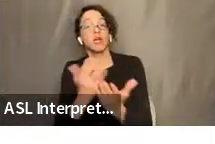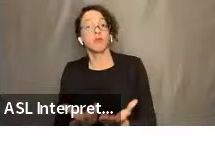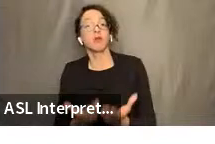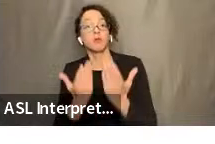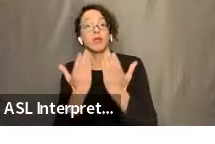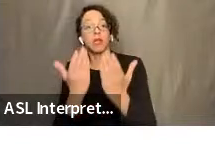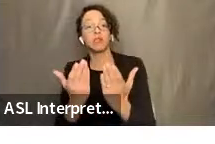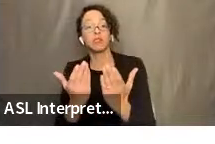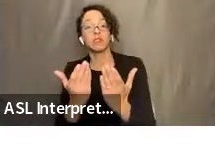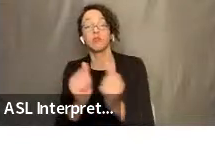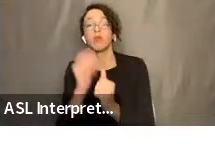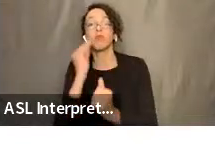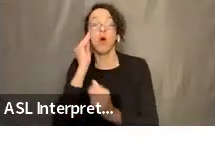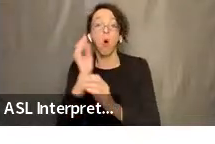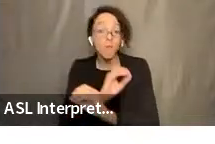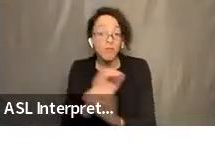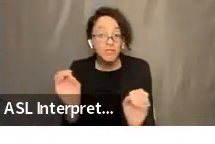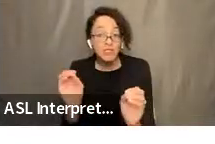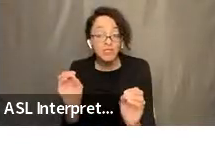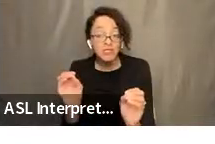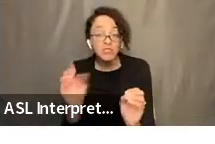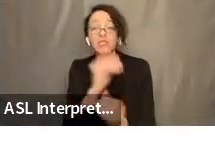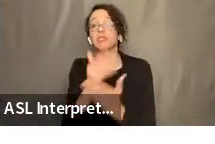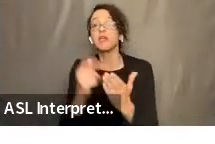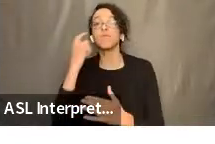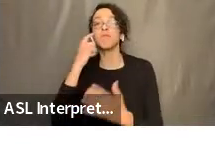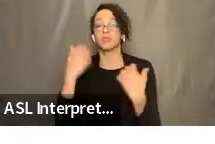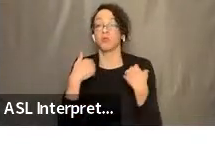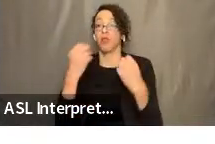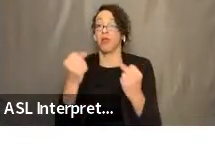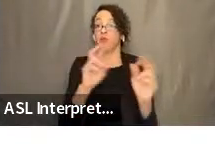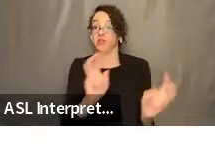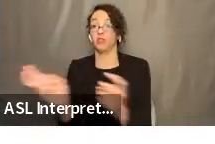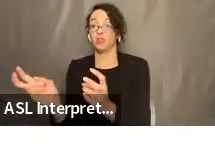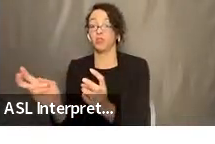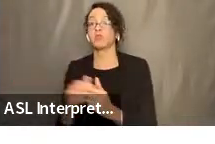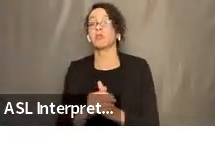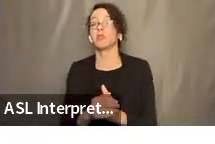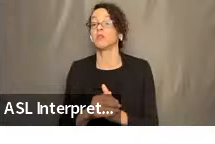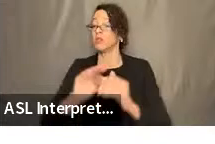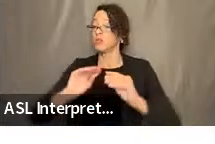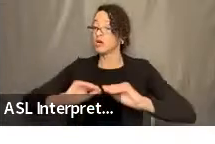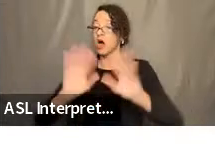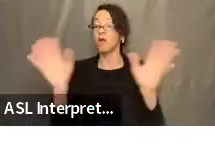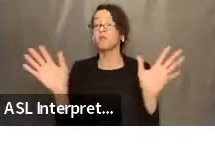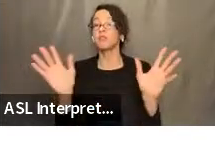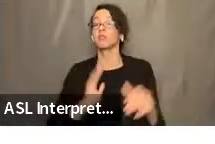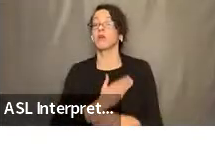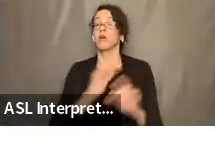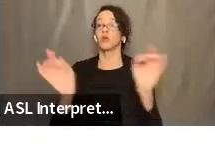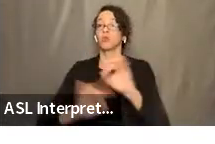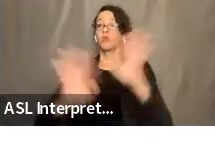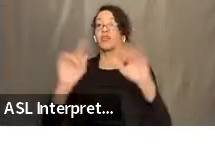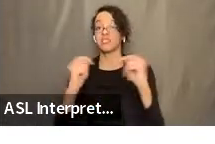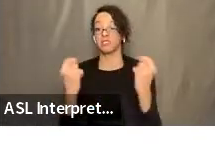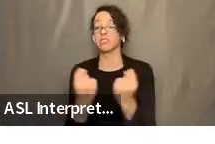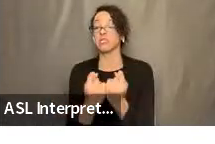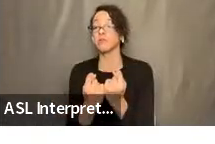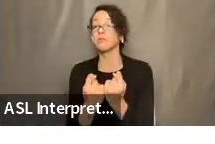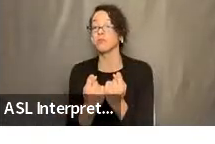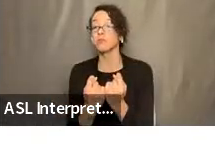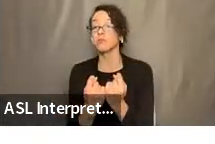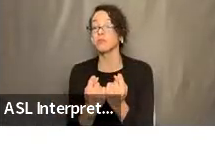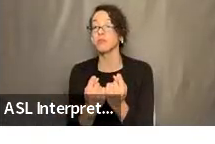with homelessness and some of the mental health issues, obviously our crisis teams would respond to that, but also